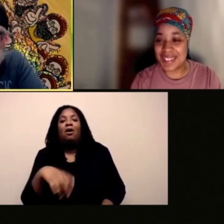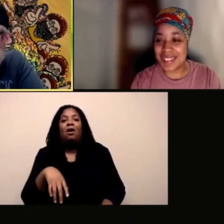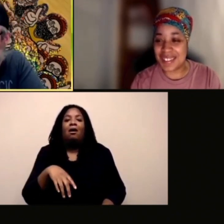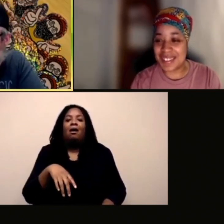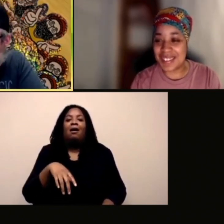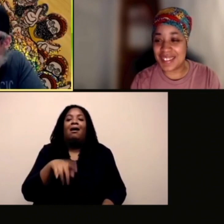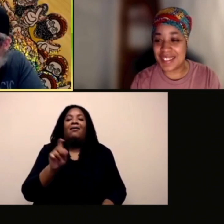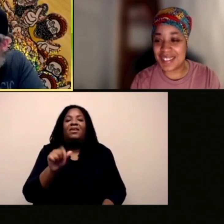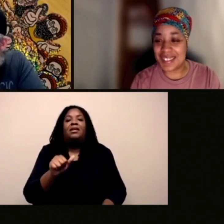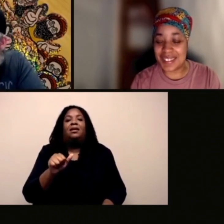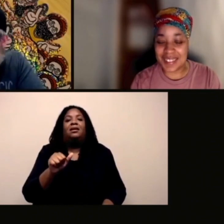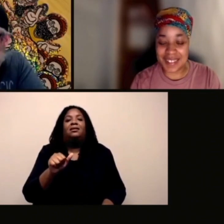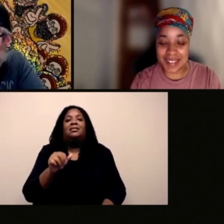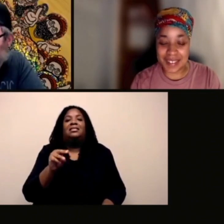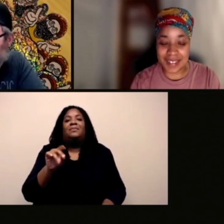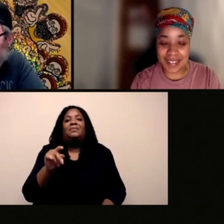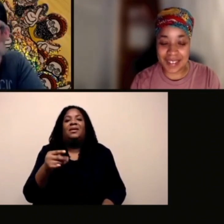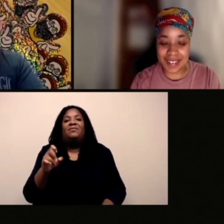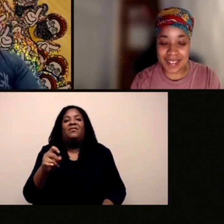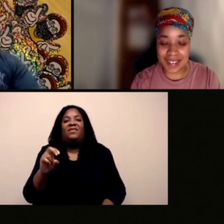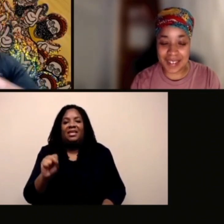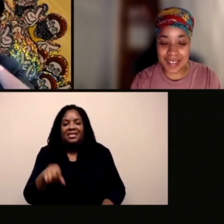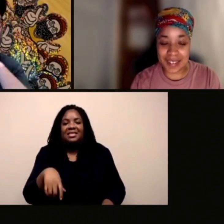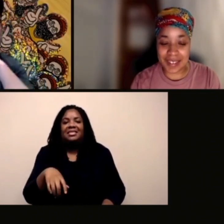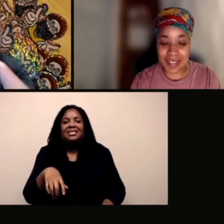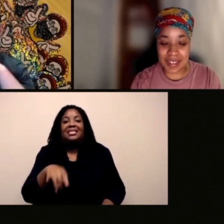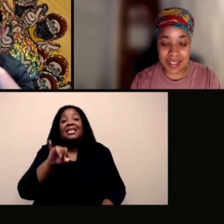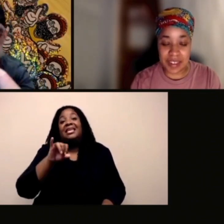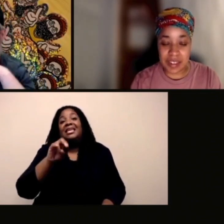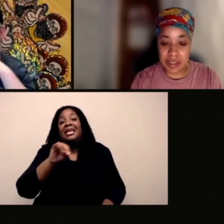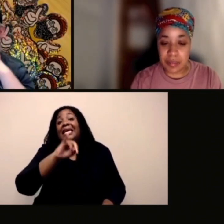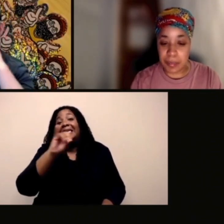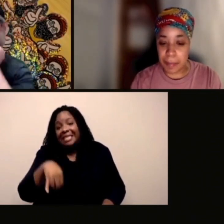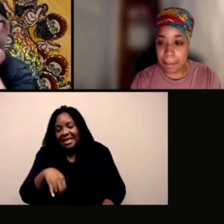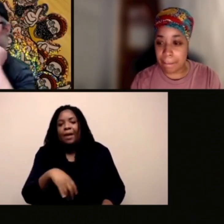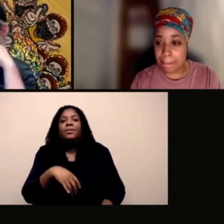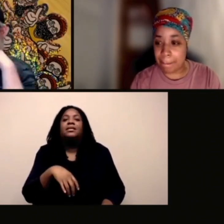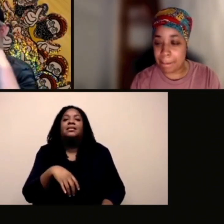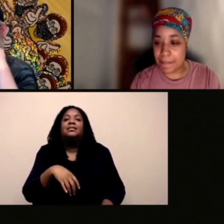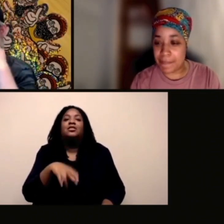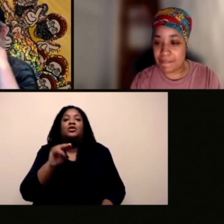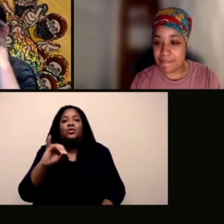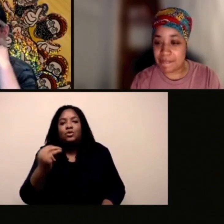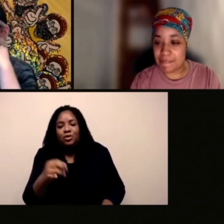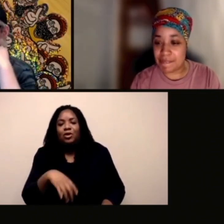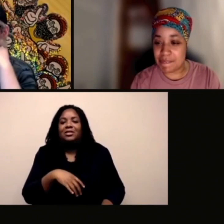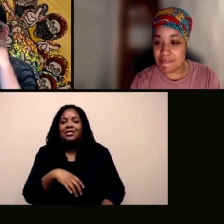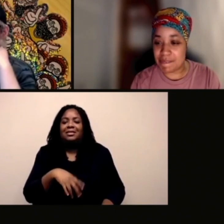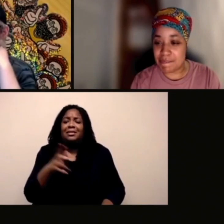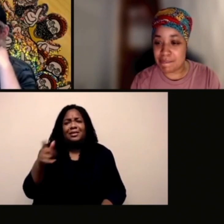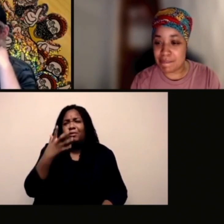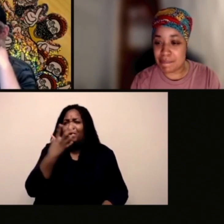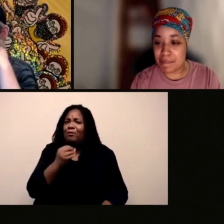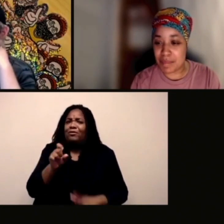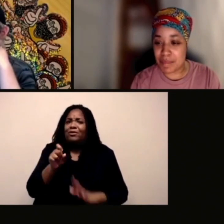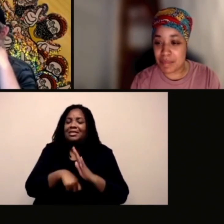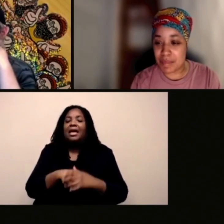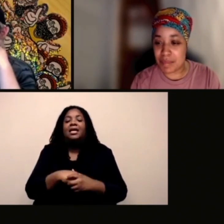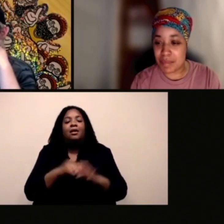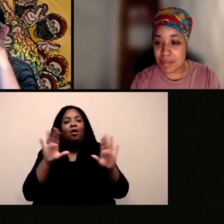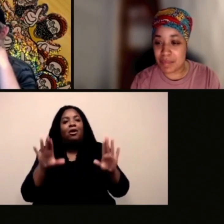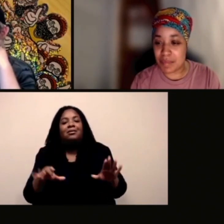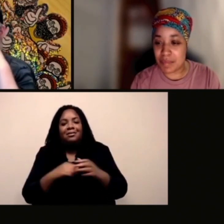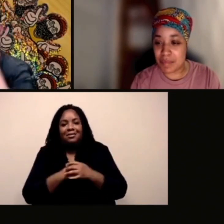Phoenix, Memphis. Indianapolis, New Jersey. New Jersey is so beautiful. Awesome,